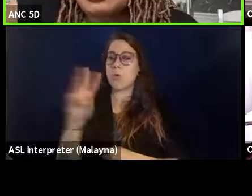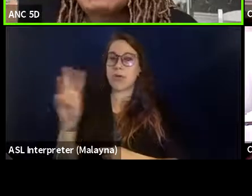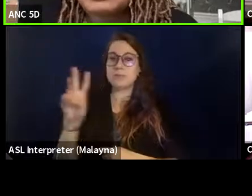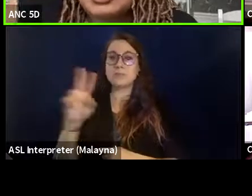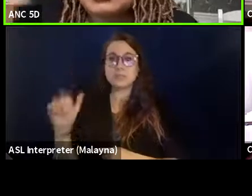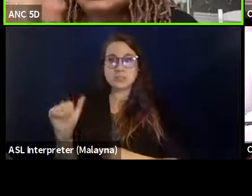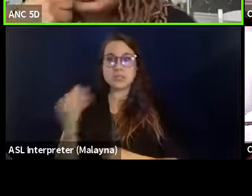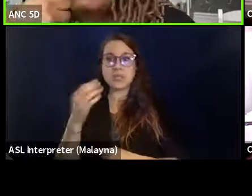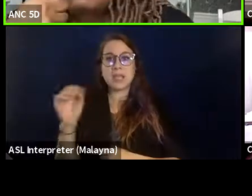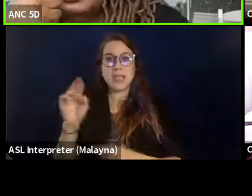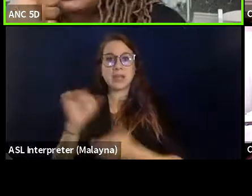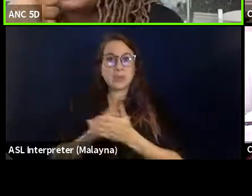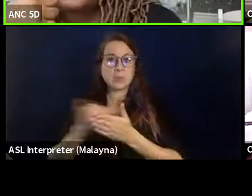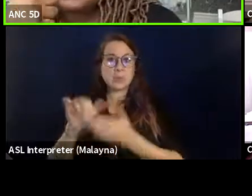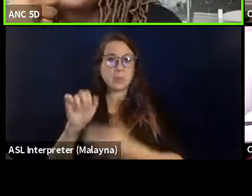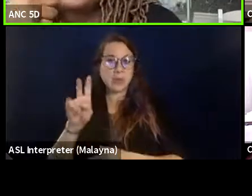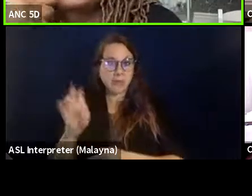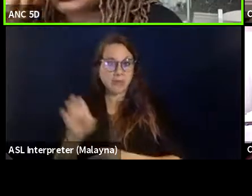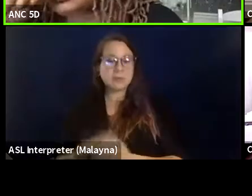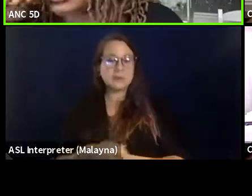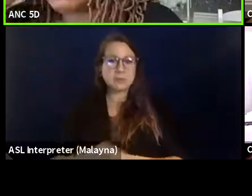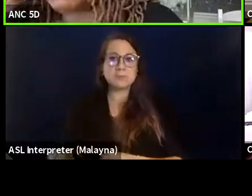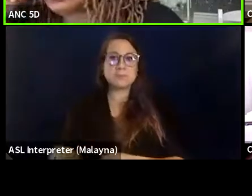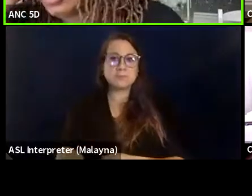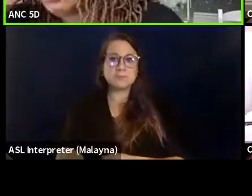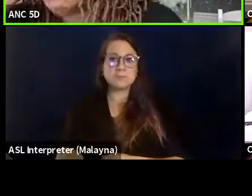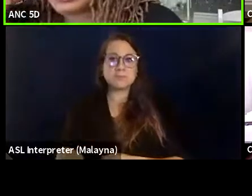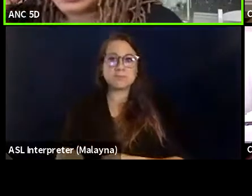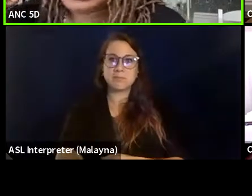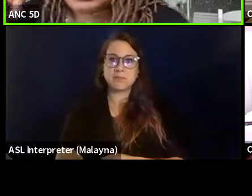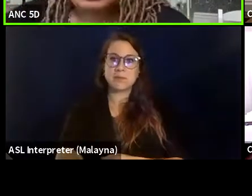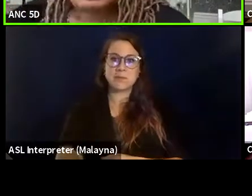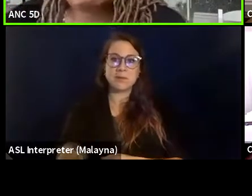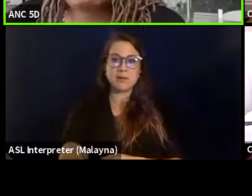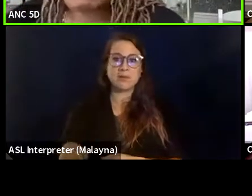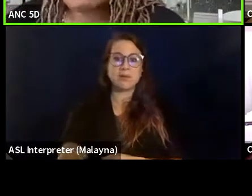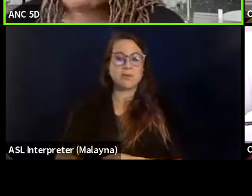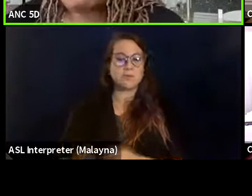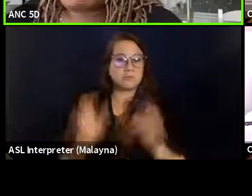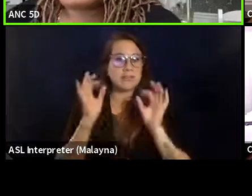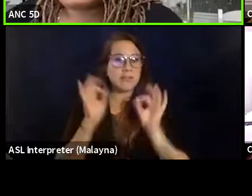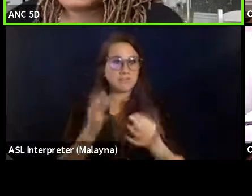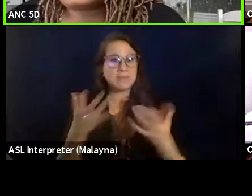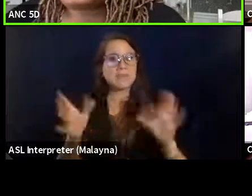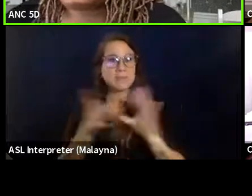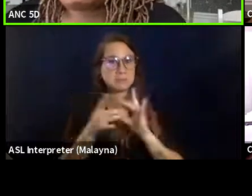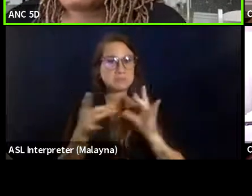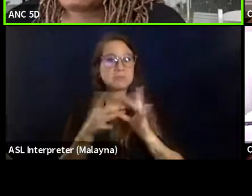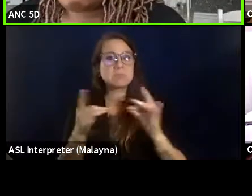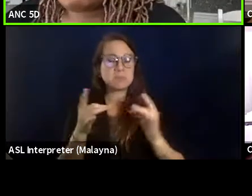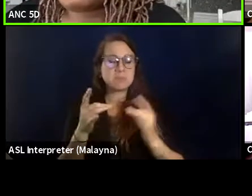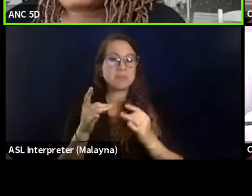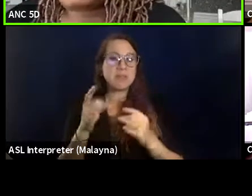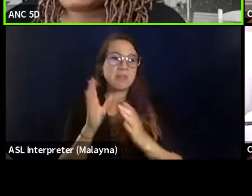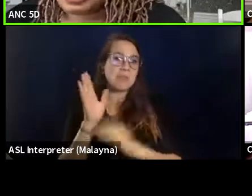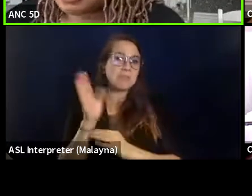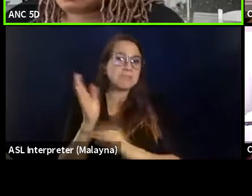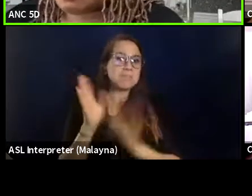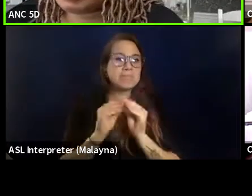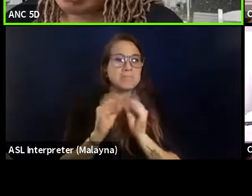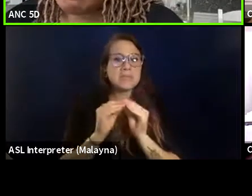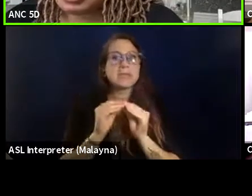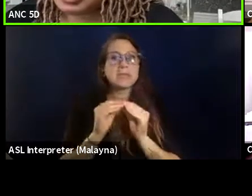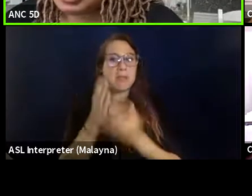you. And that is definitely, as I shared earlier in the meeting. part of what we're looking into when we're doing